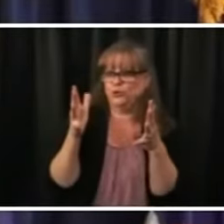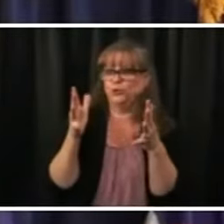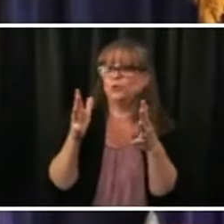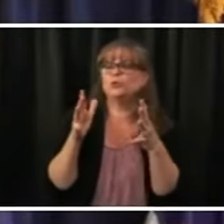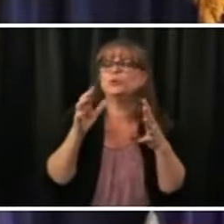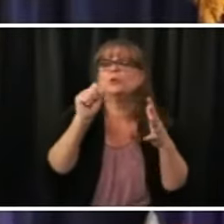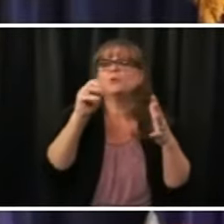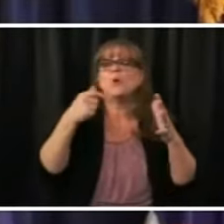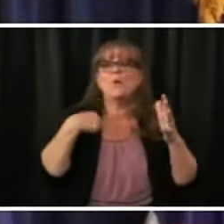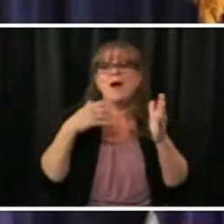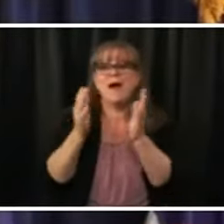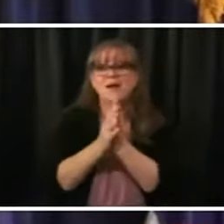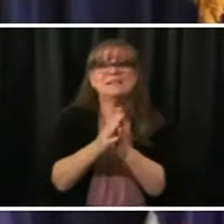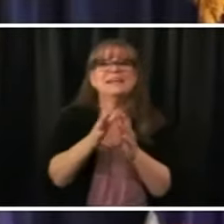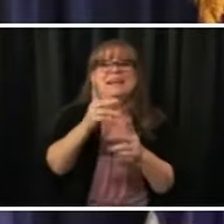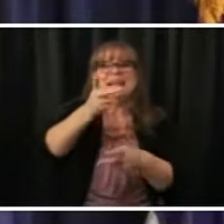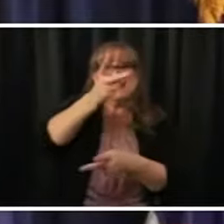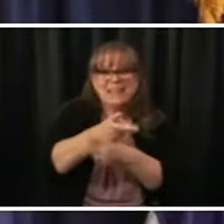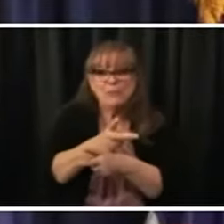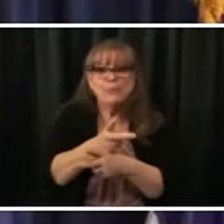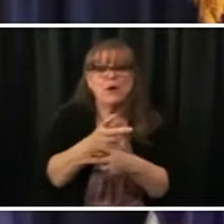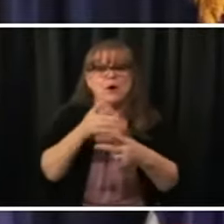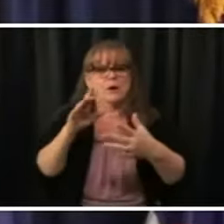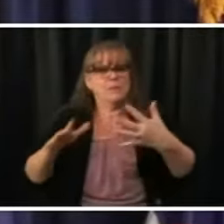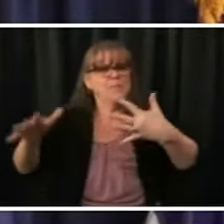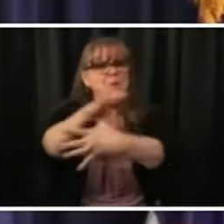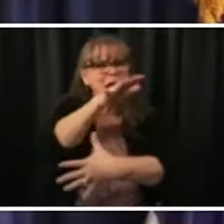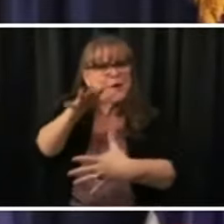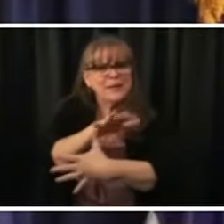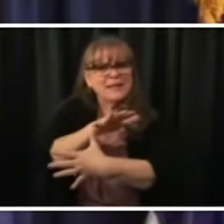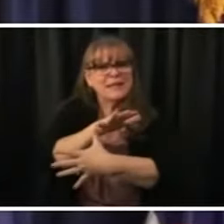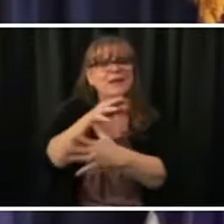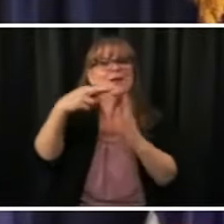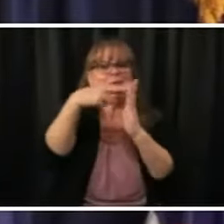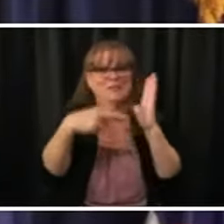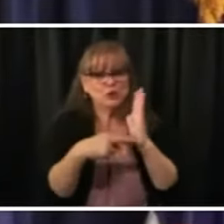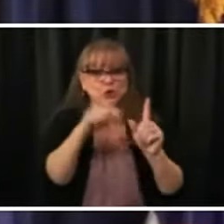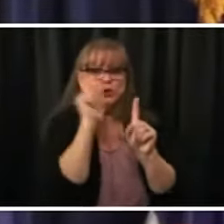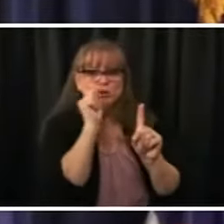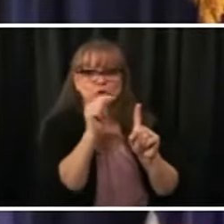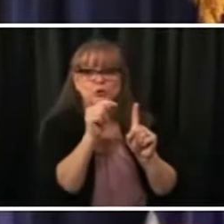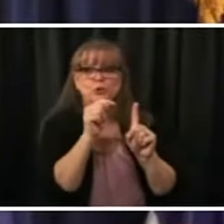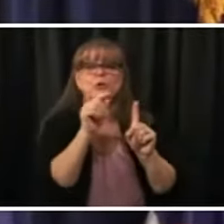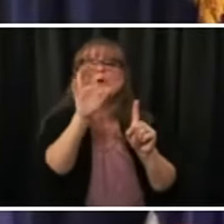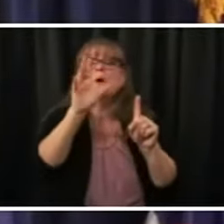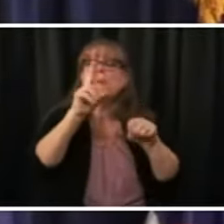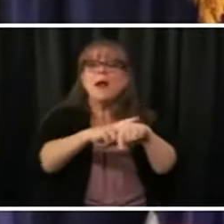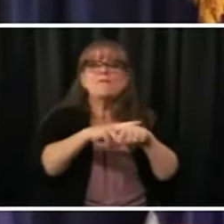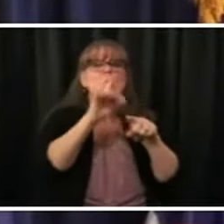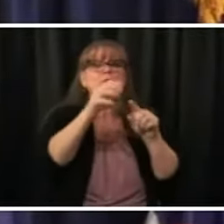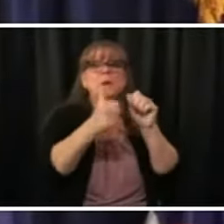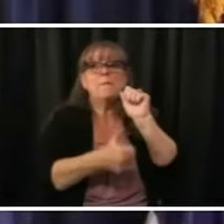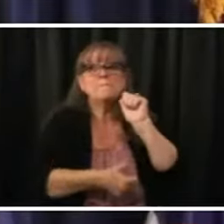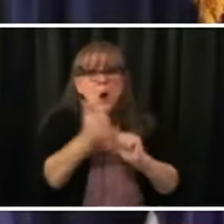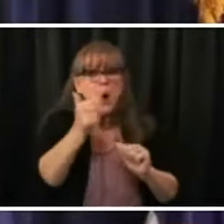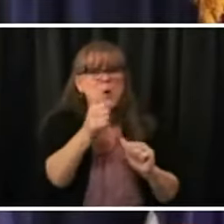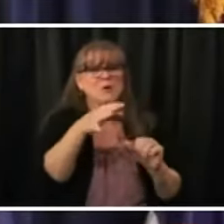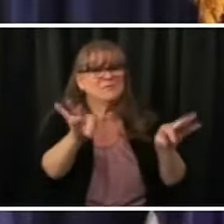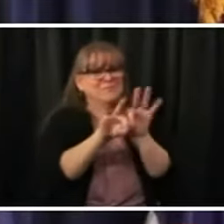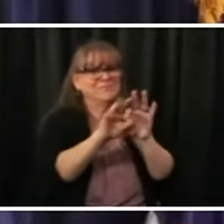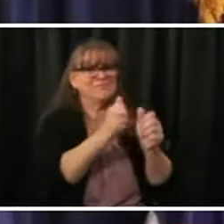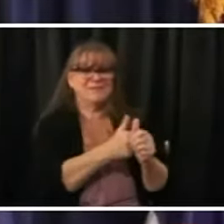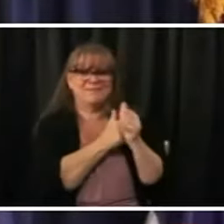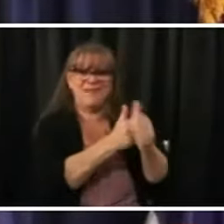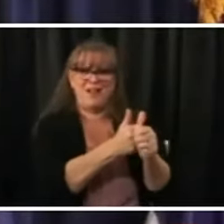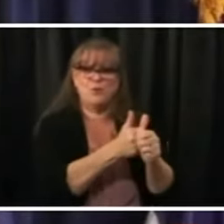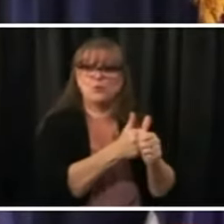to our prioritization and the rules, and by and large they have. Now, it's not as much of a story, I get it, when it